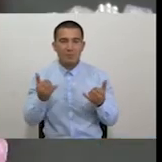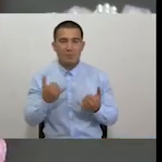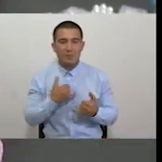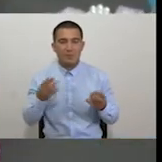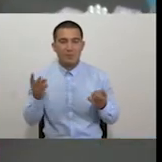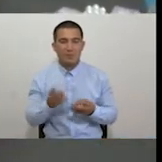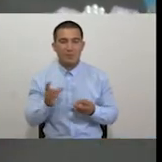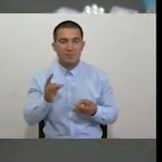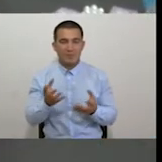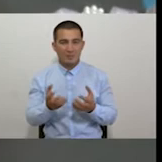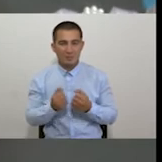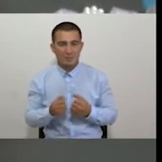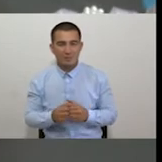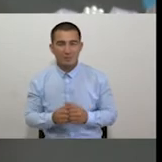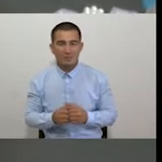Kerakli uzunlikda olib